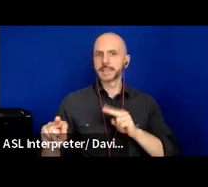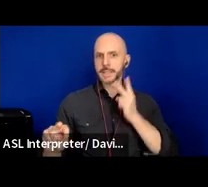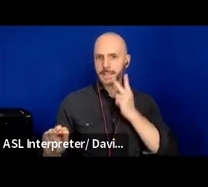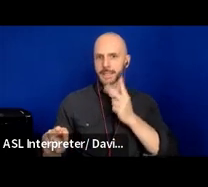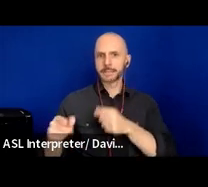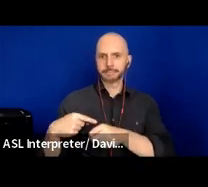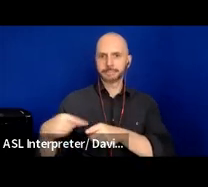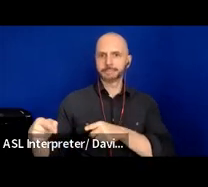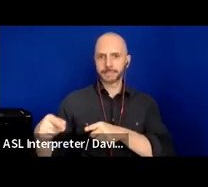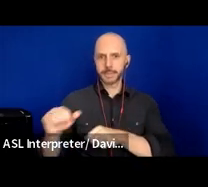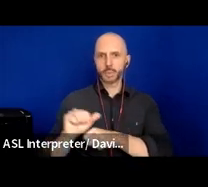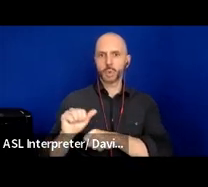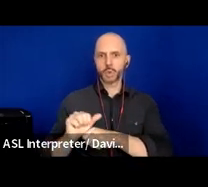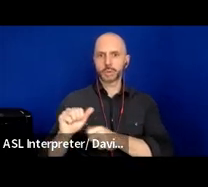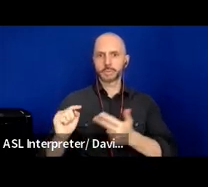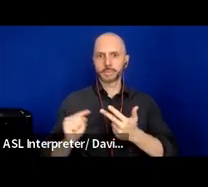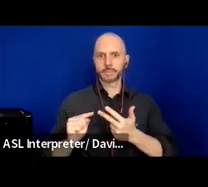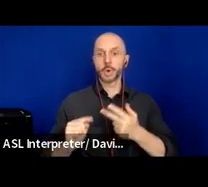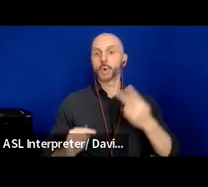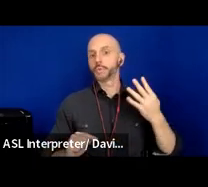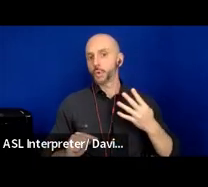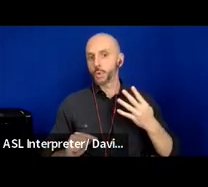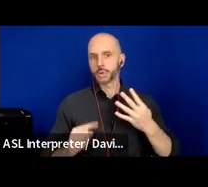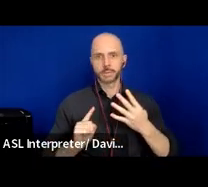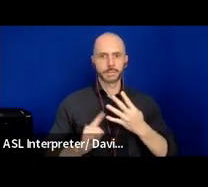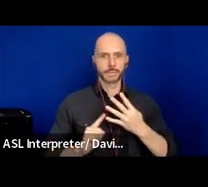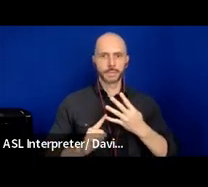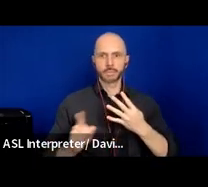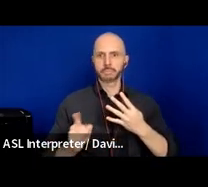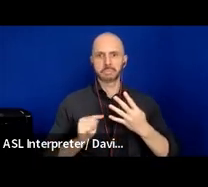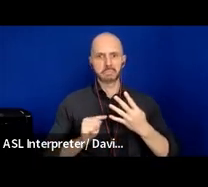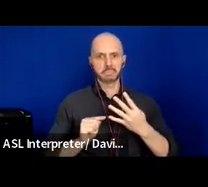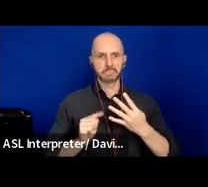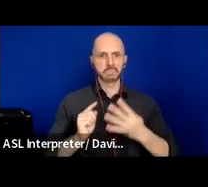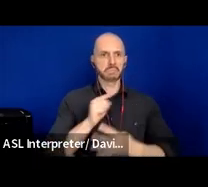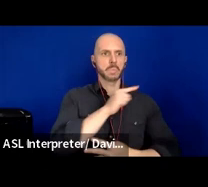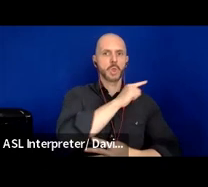spaces. And four, I have never observed any of these.